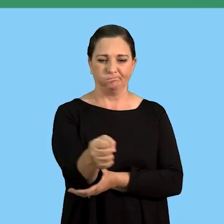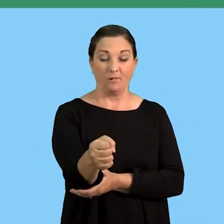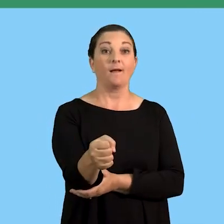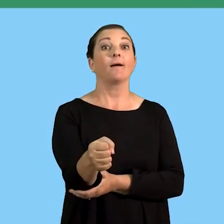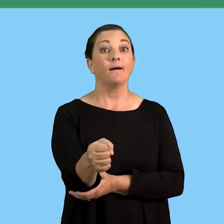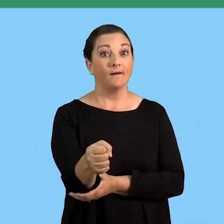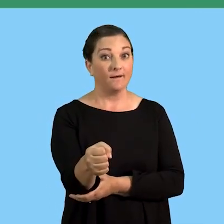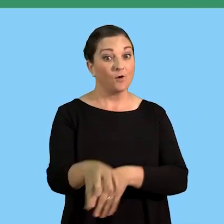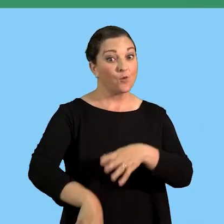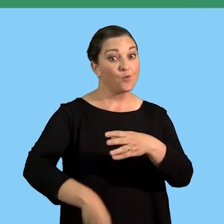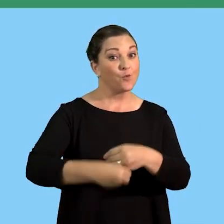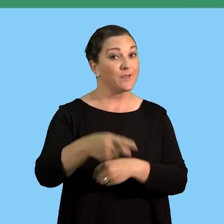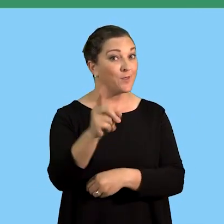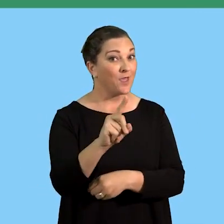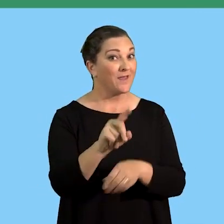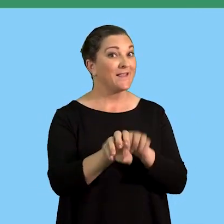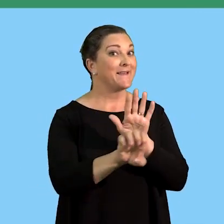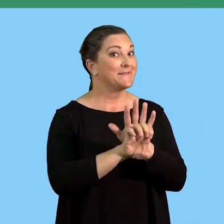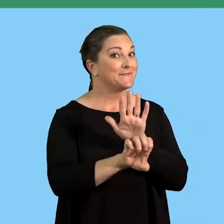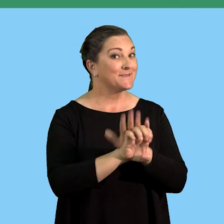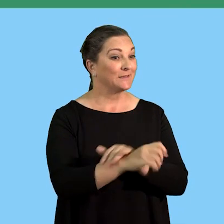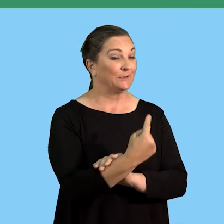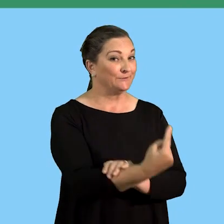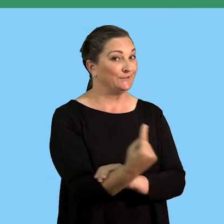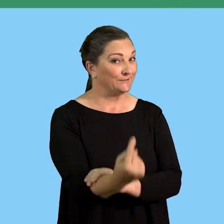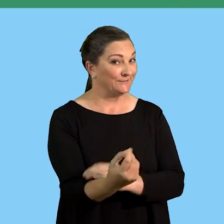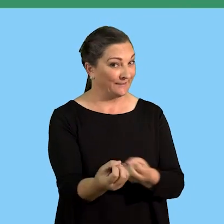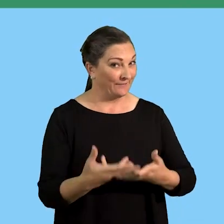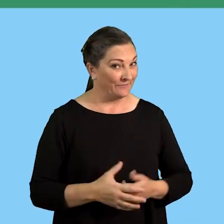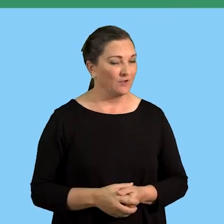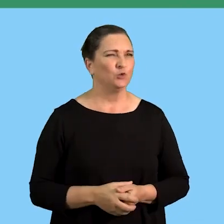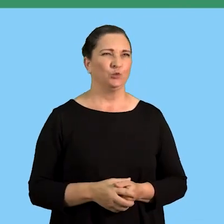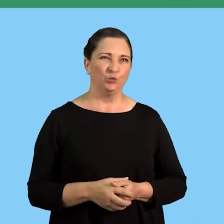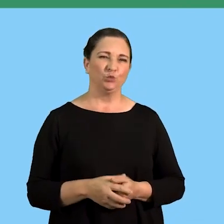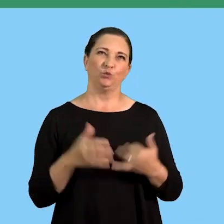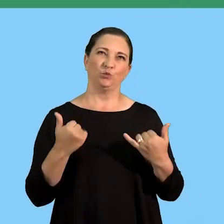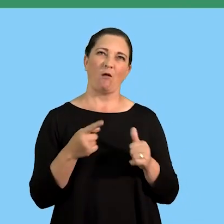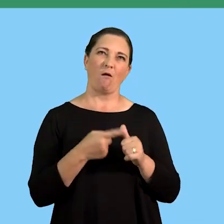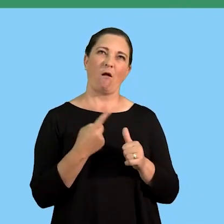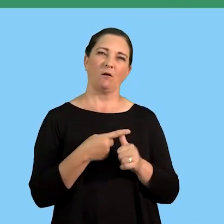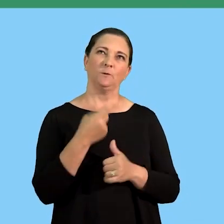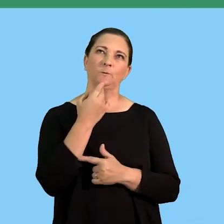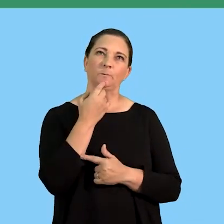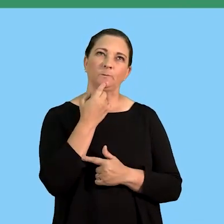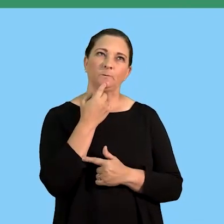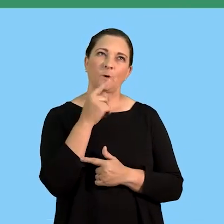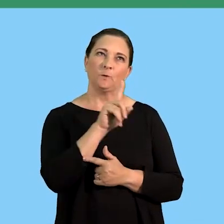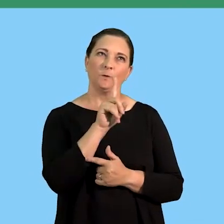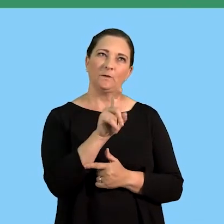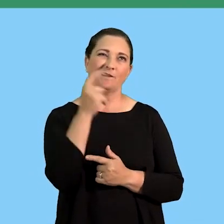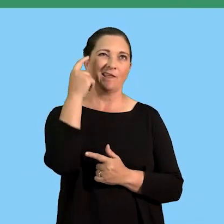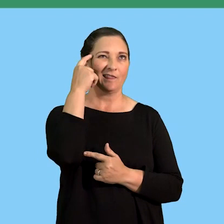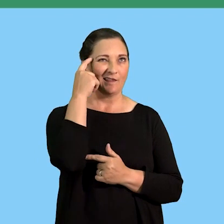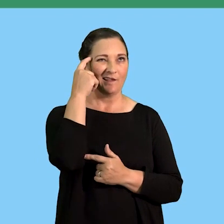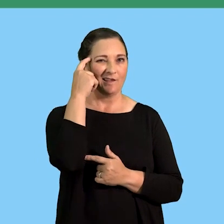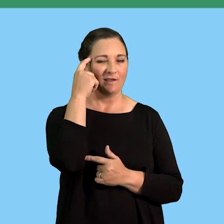give examples of each. Now, to answer this question, you must know what